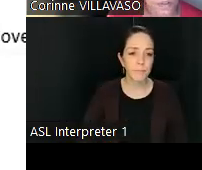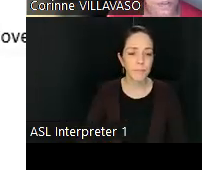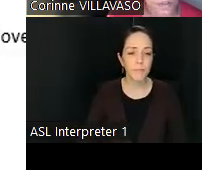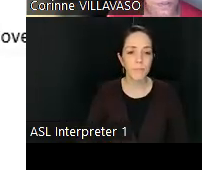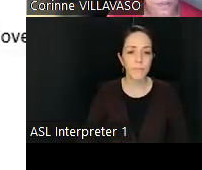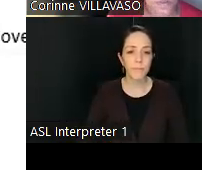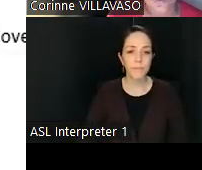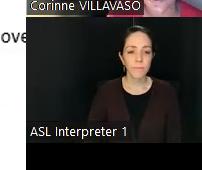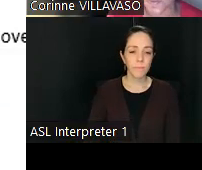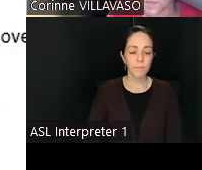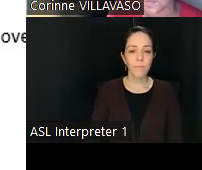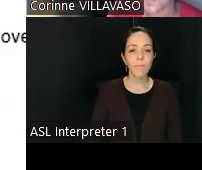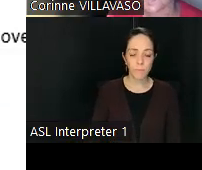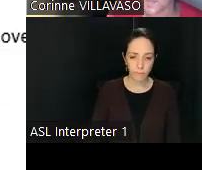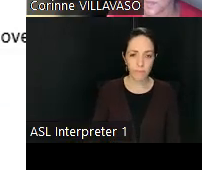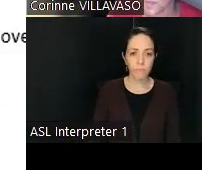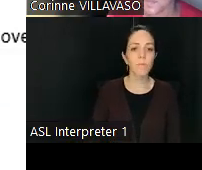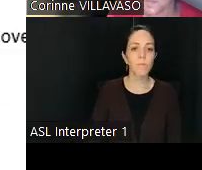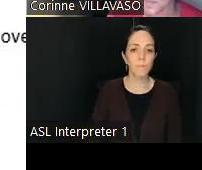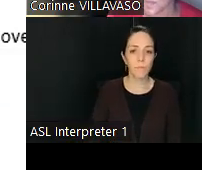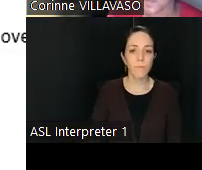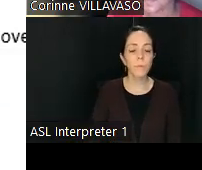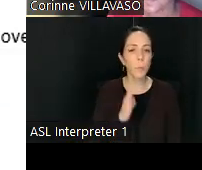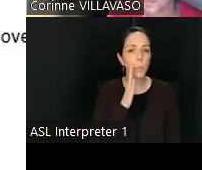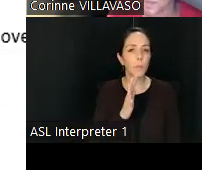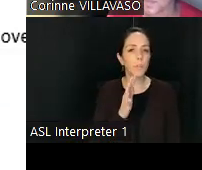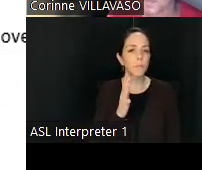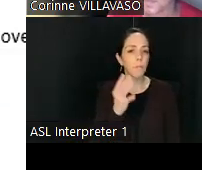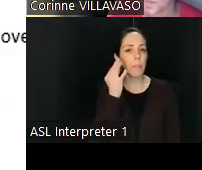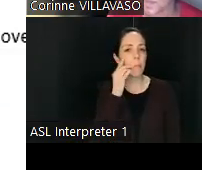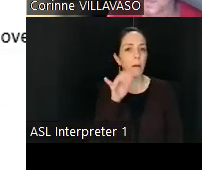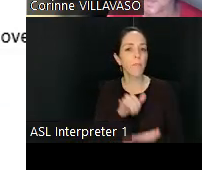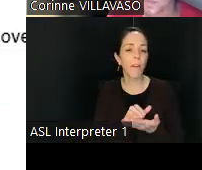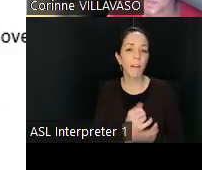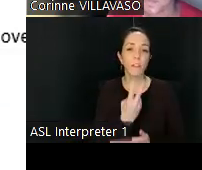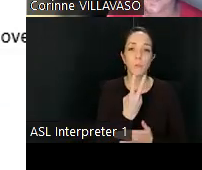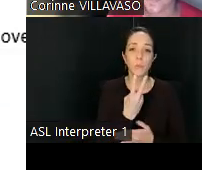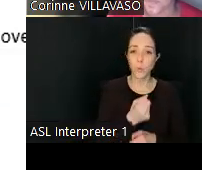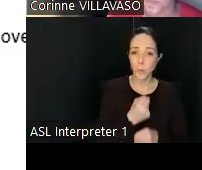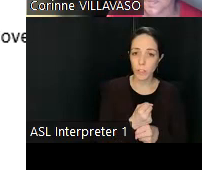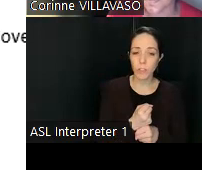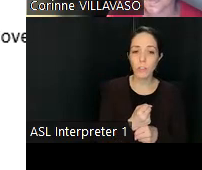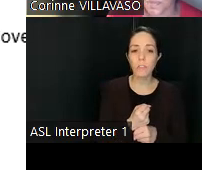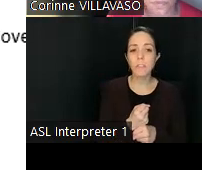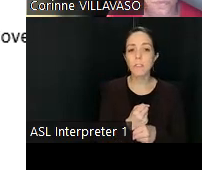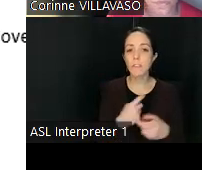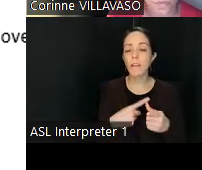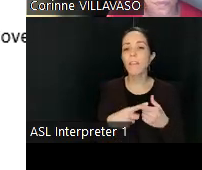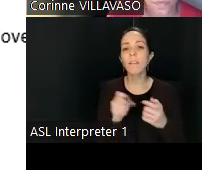keep that in mind. The two plus one versus three, and move that along. I think that's definitely a good point